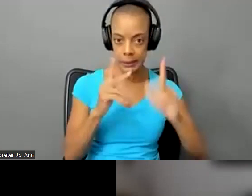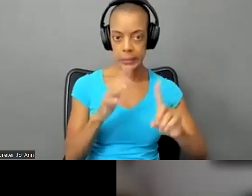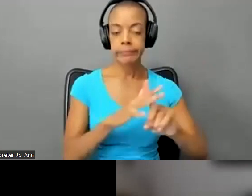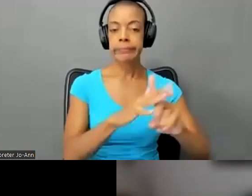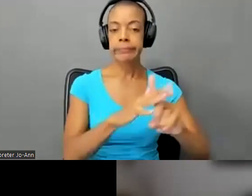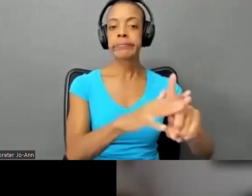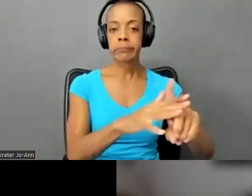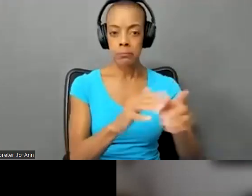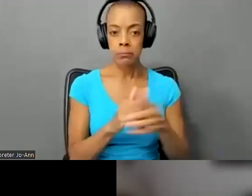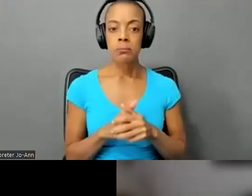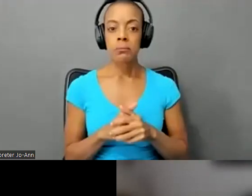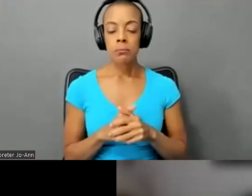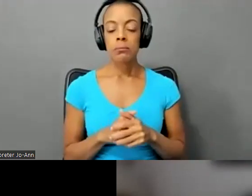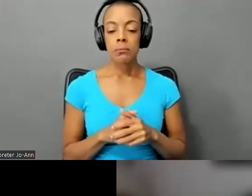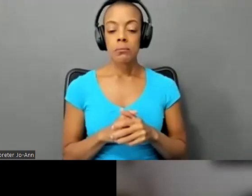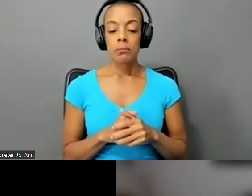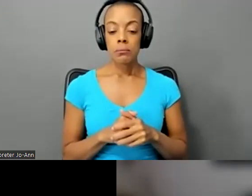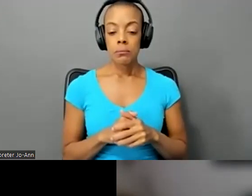seen, is the